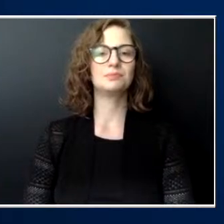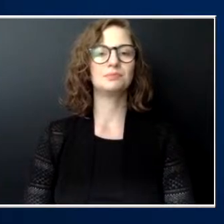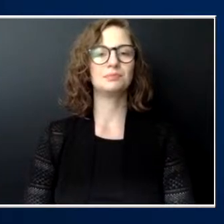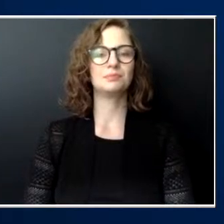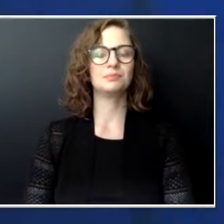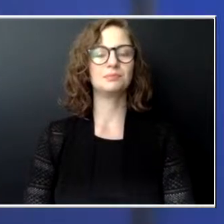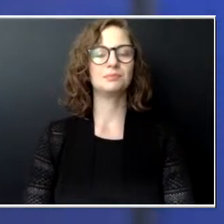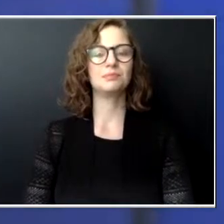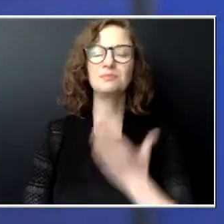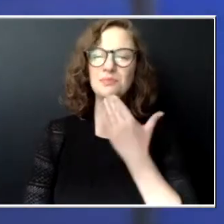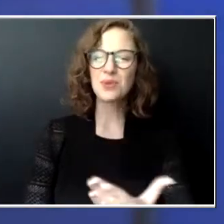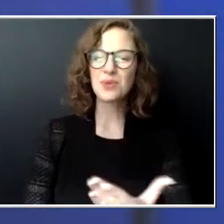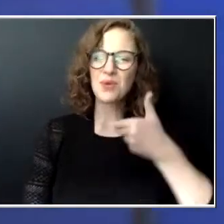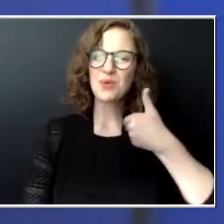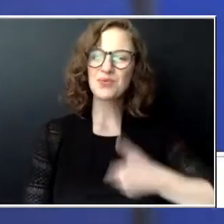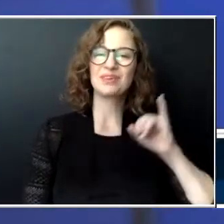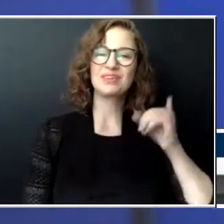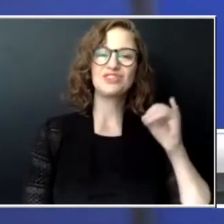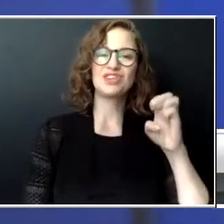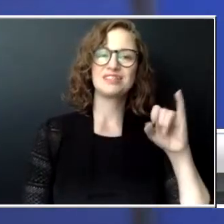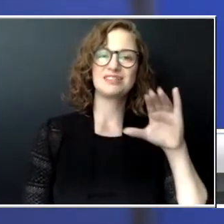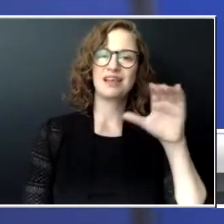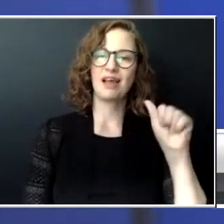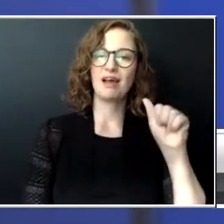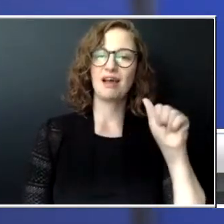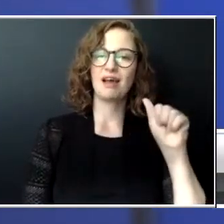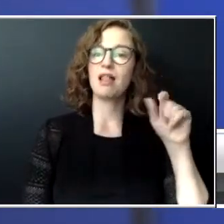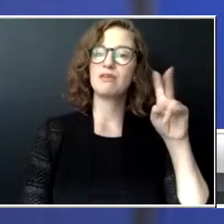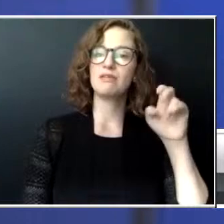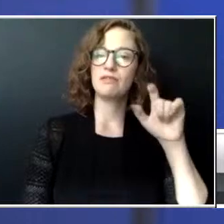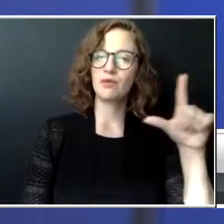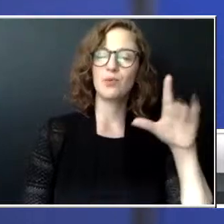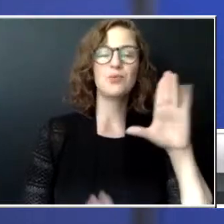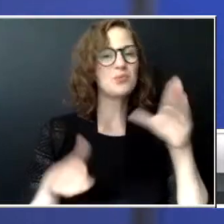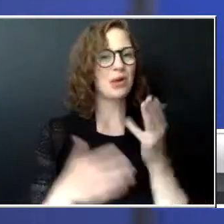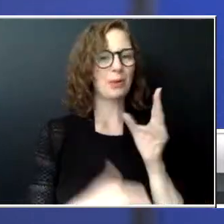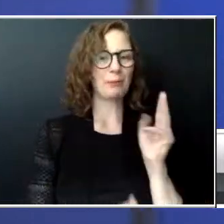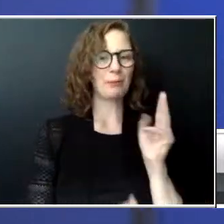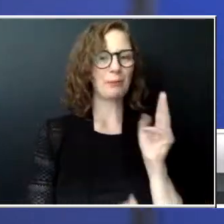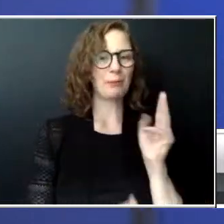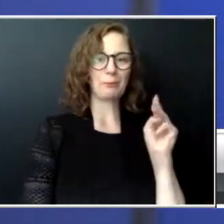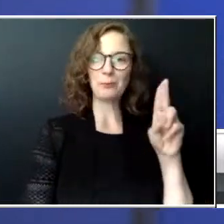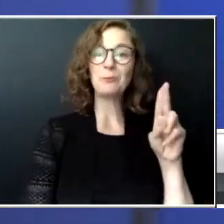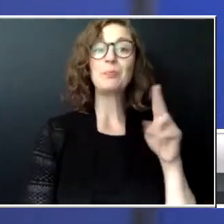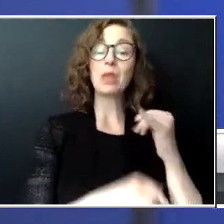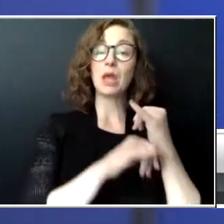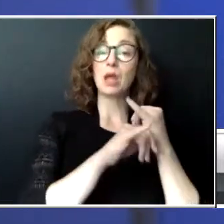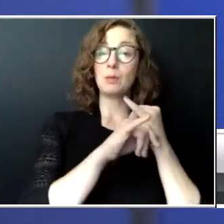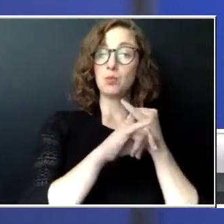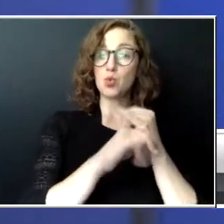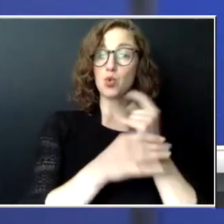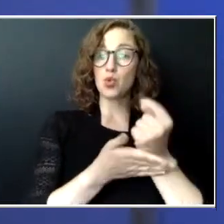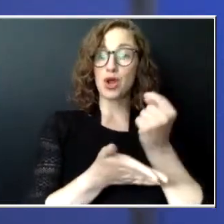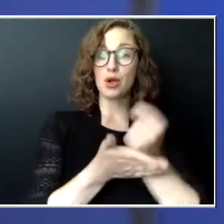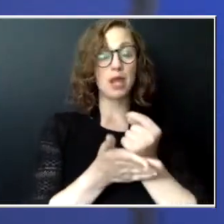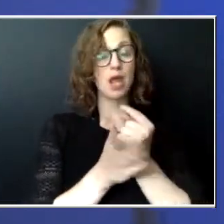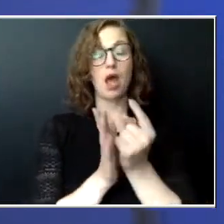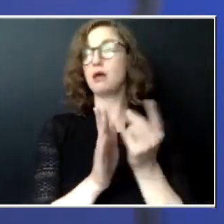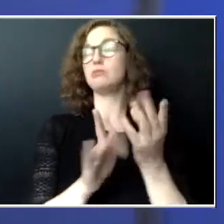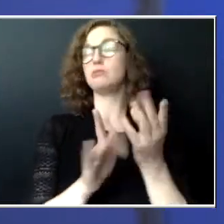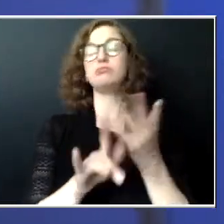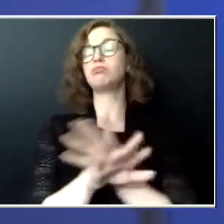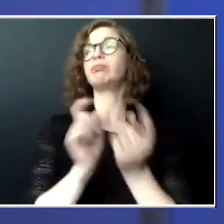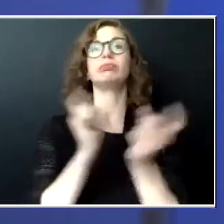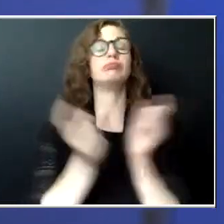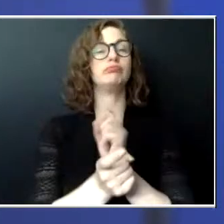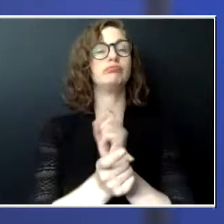Good morning, I'm Jessica Lovell, and welcome to the Morning Medical Update. Immunotherapy is revolutionizing cancer care, and we have brought you